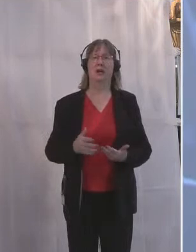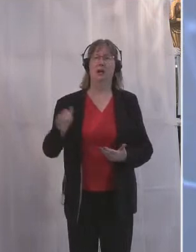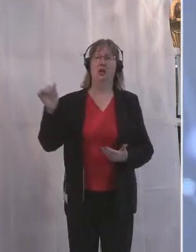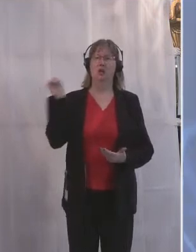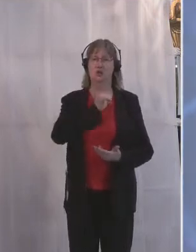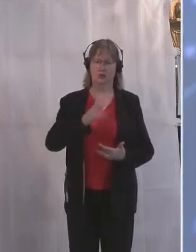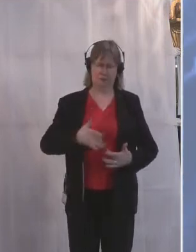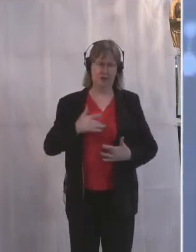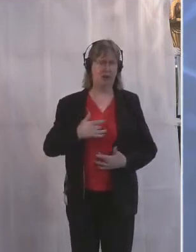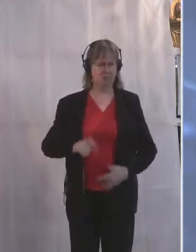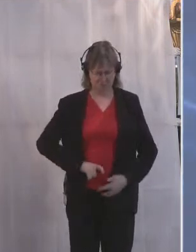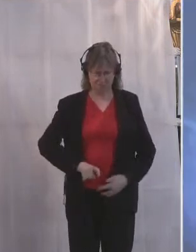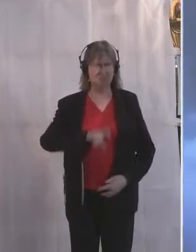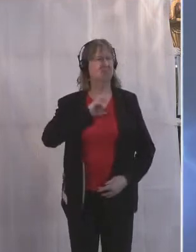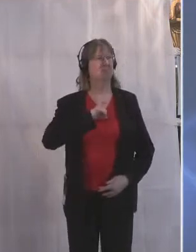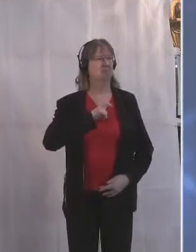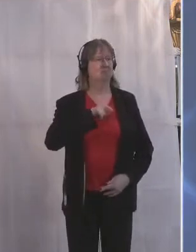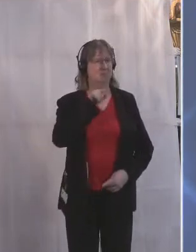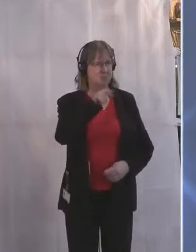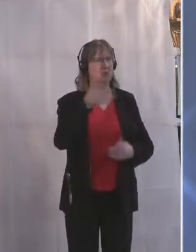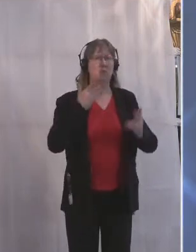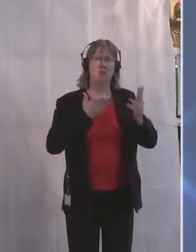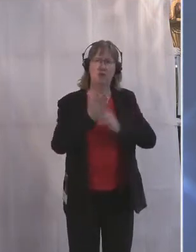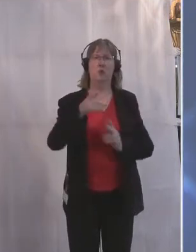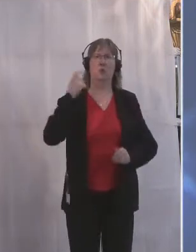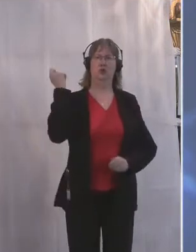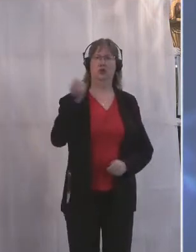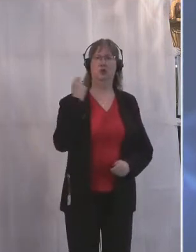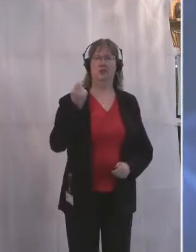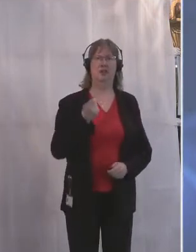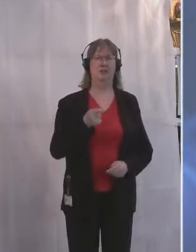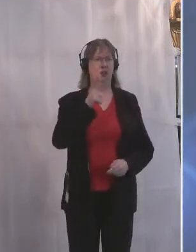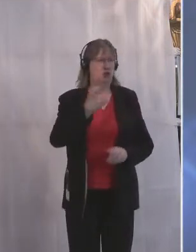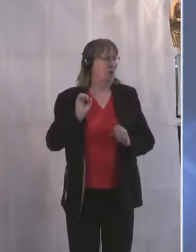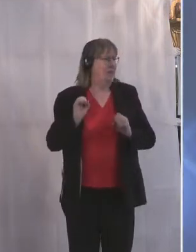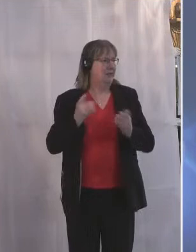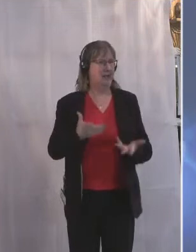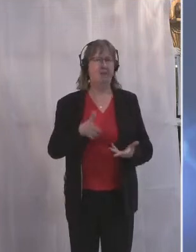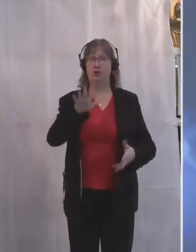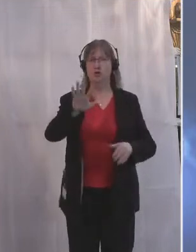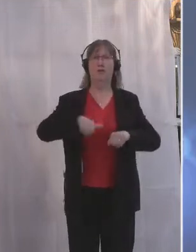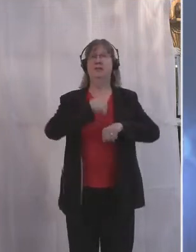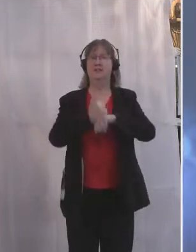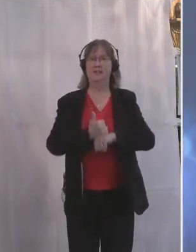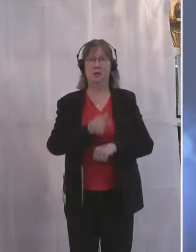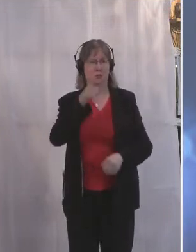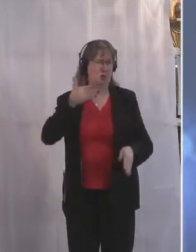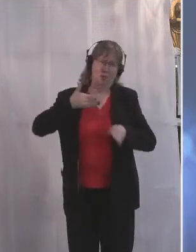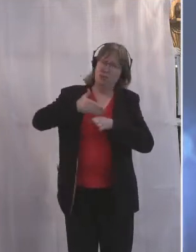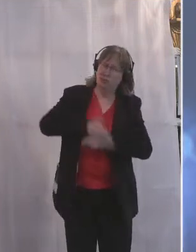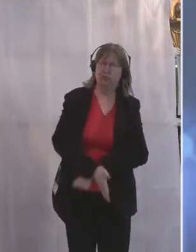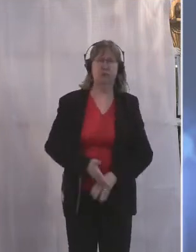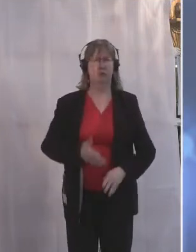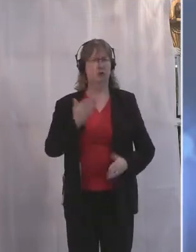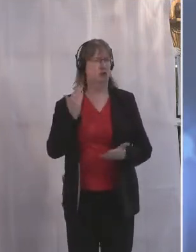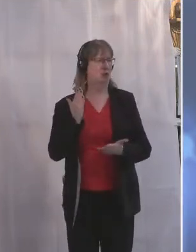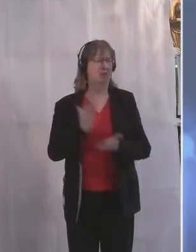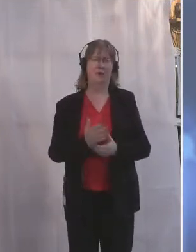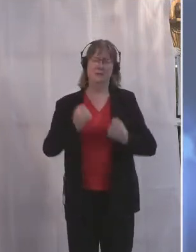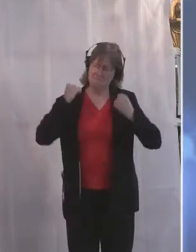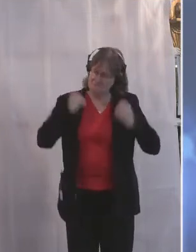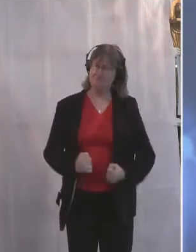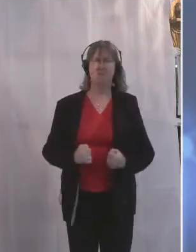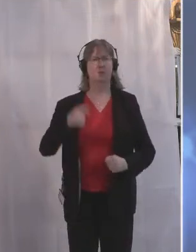be confident about the success that you've brought and that you've delivered. You work exceptionally hard. You are determined